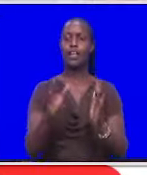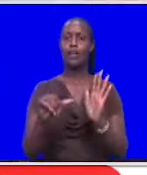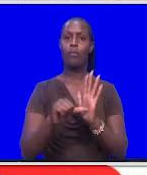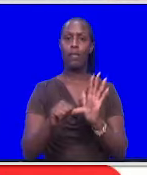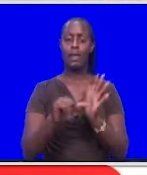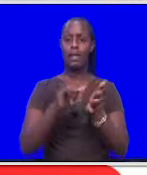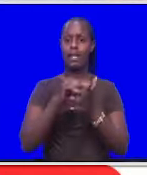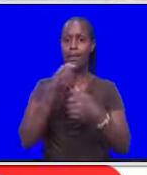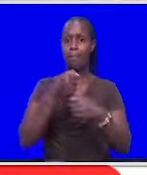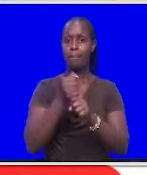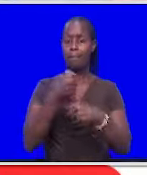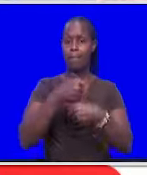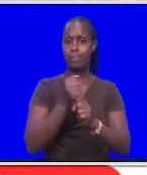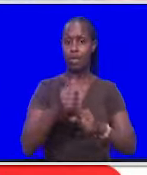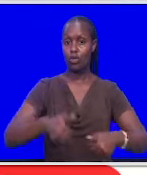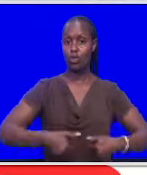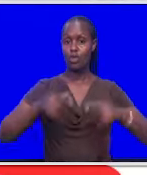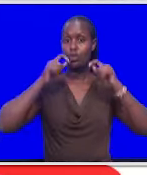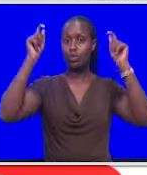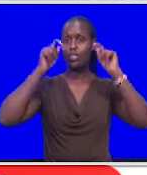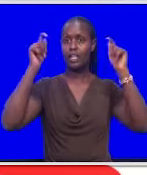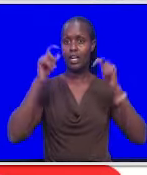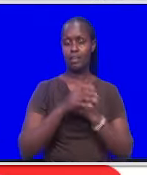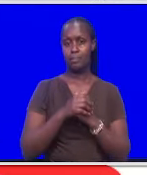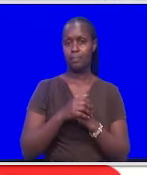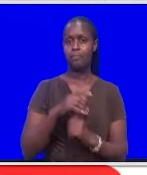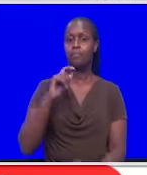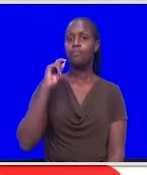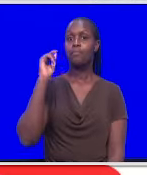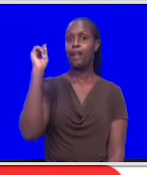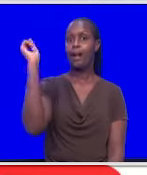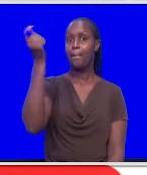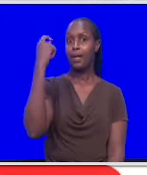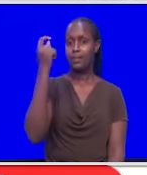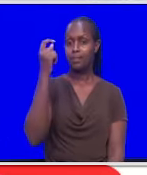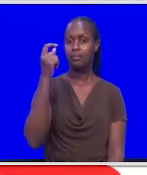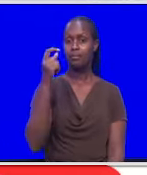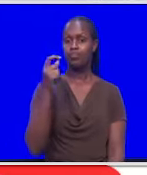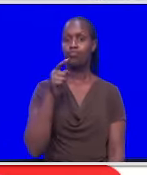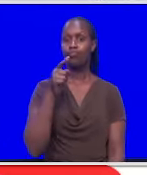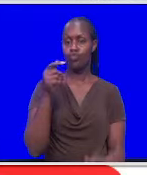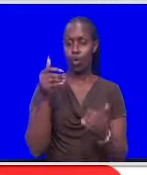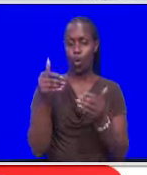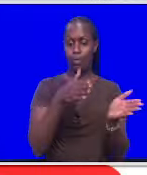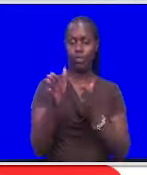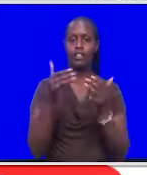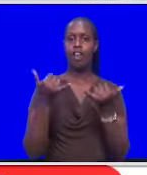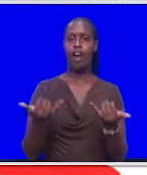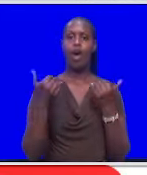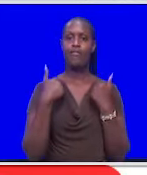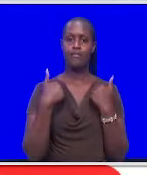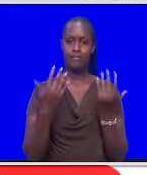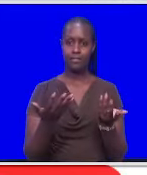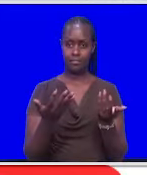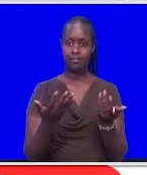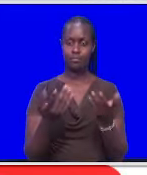yaliyosababisha vijana kujitokeza na kufanya maandamano. Mr. President, you have a golden opportunity to turn over